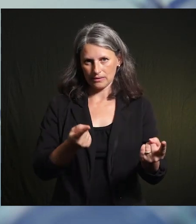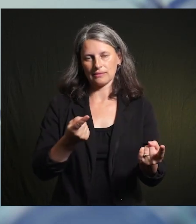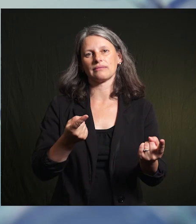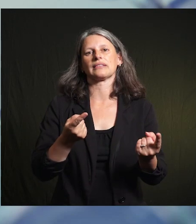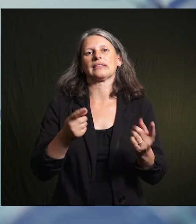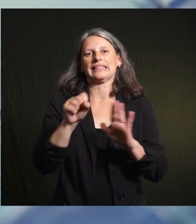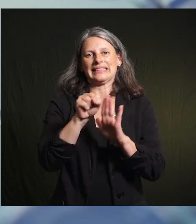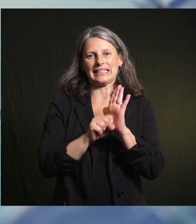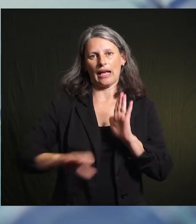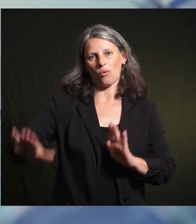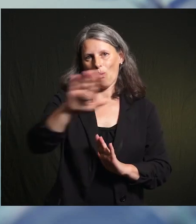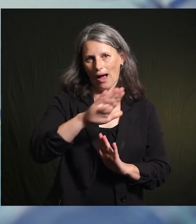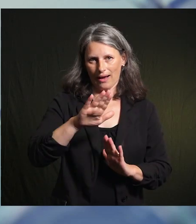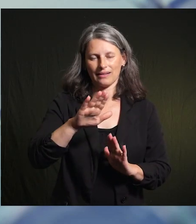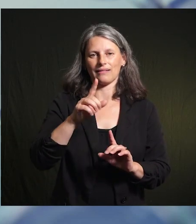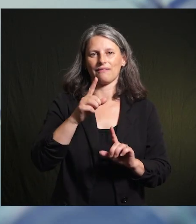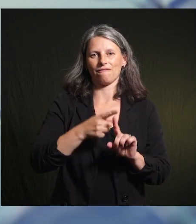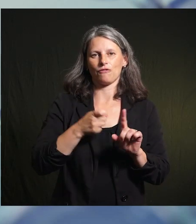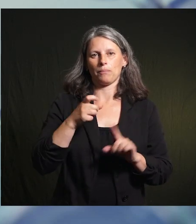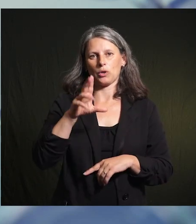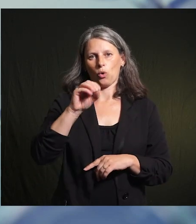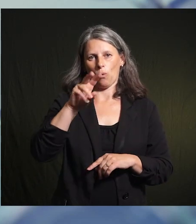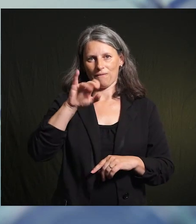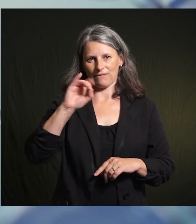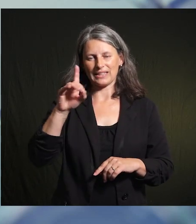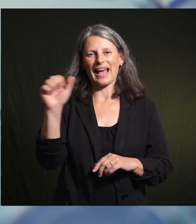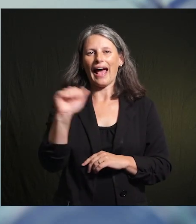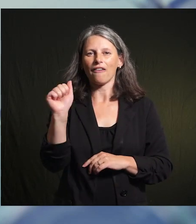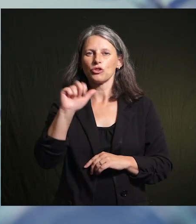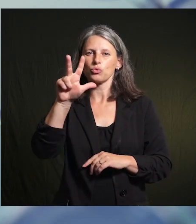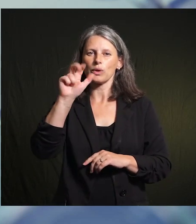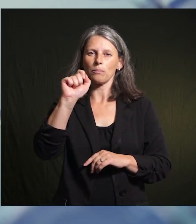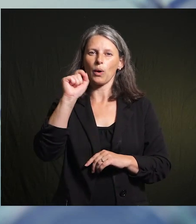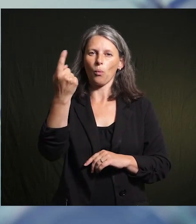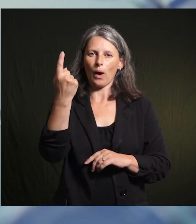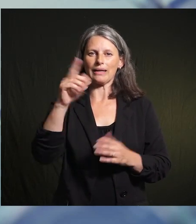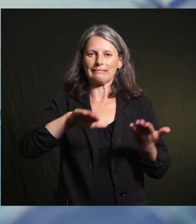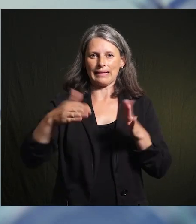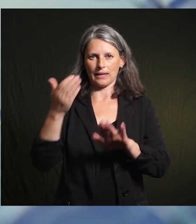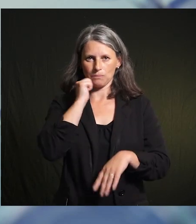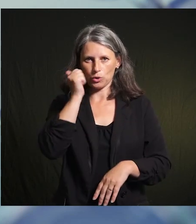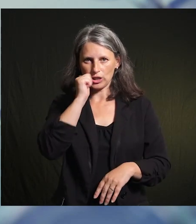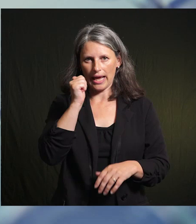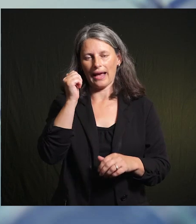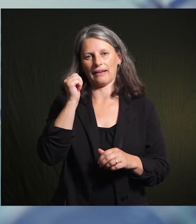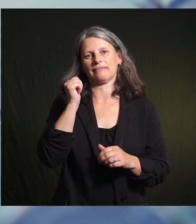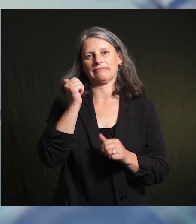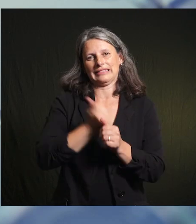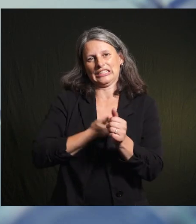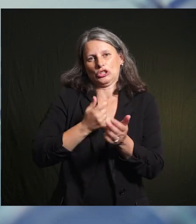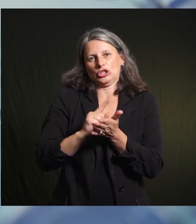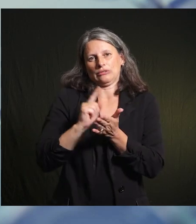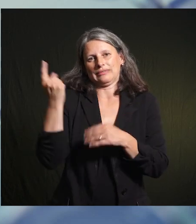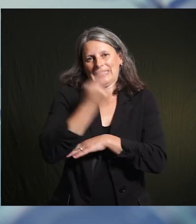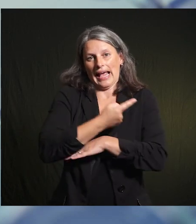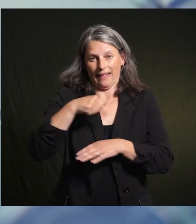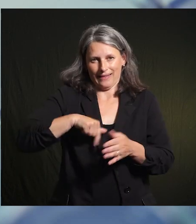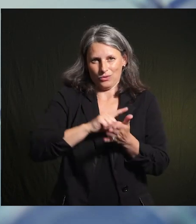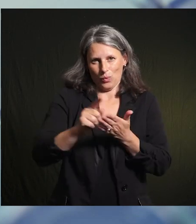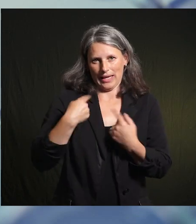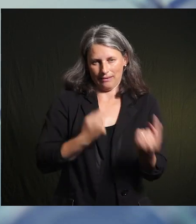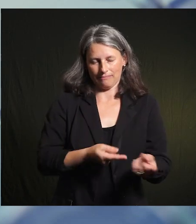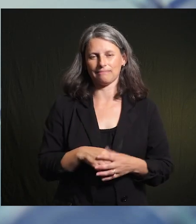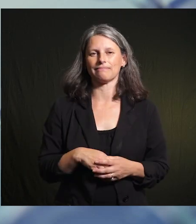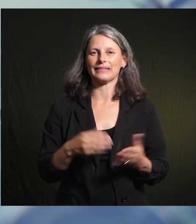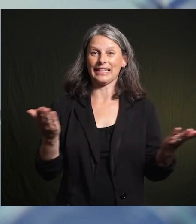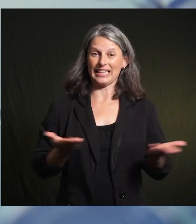statewide from COVID. We're averaging about 3.1 deaths per day each day over the past week. Here in Kent County, we're